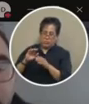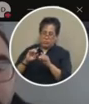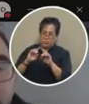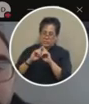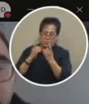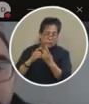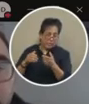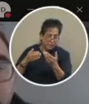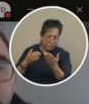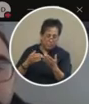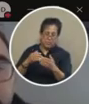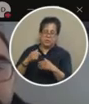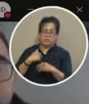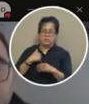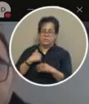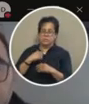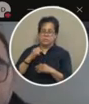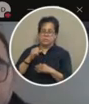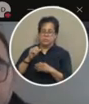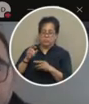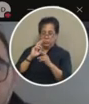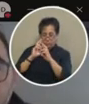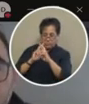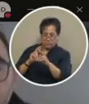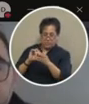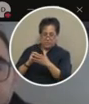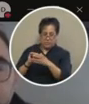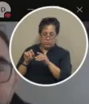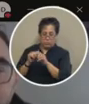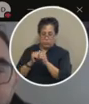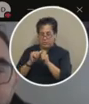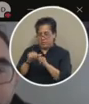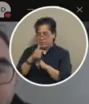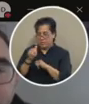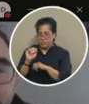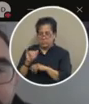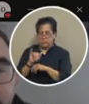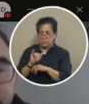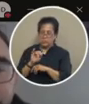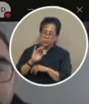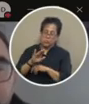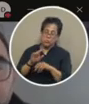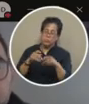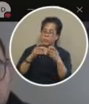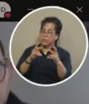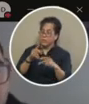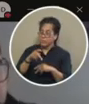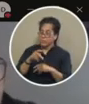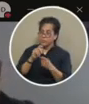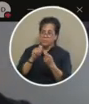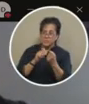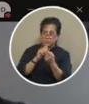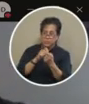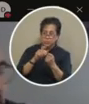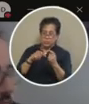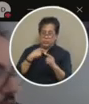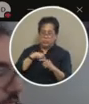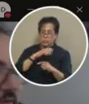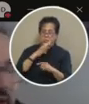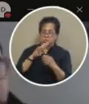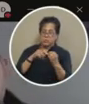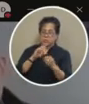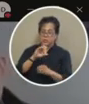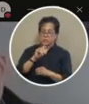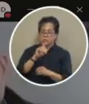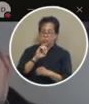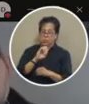up, and I would think that you would respect that with others as well, because you've brought that up specifically when we talked about the code of